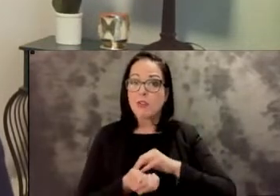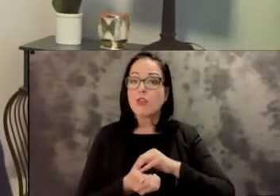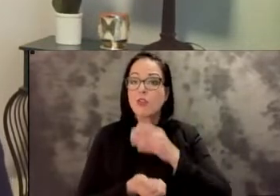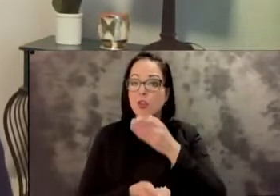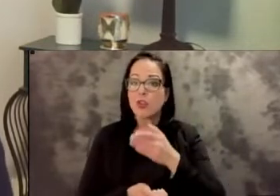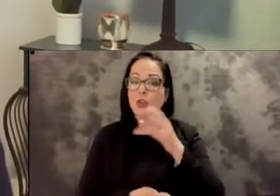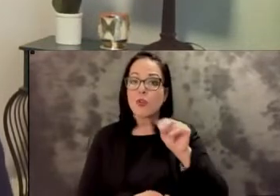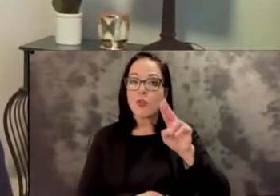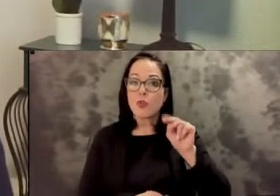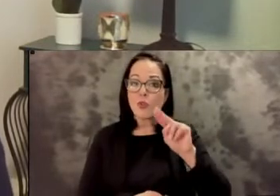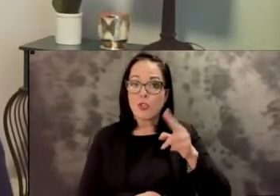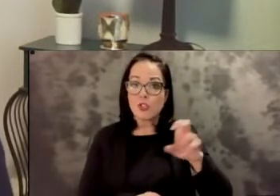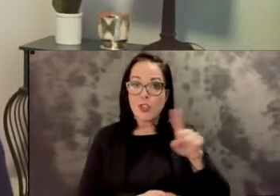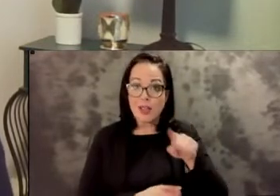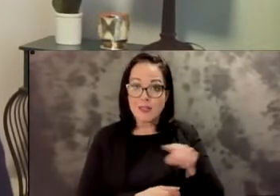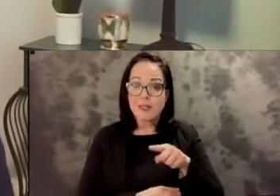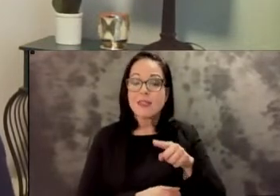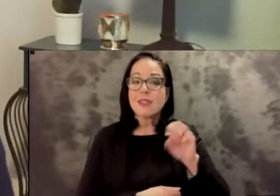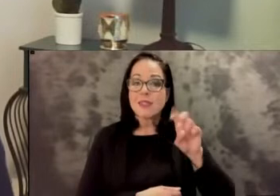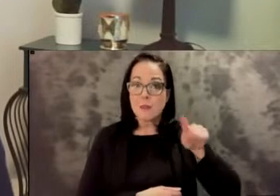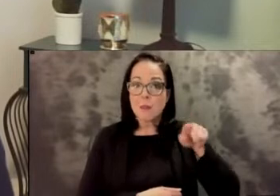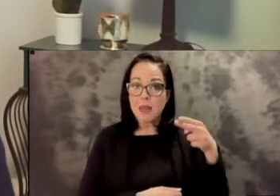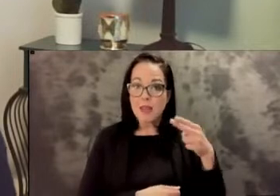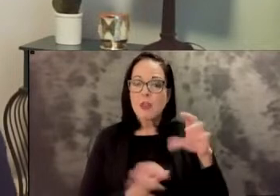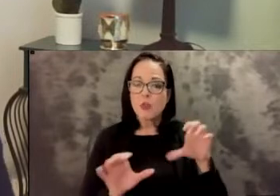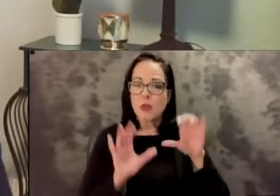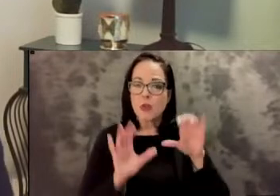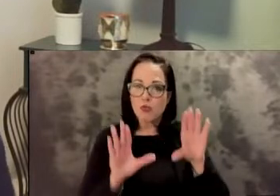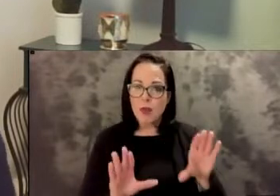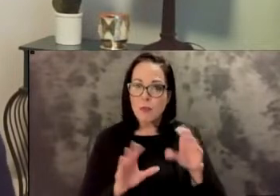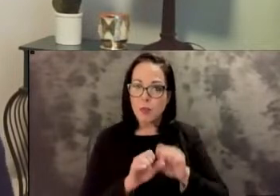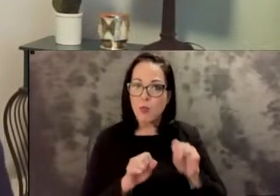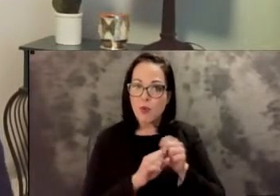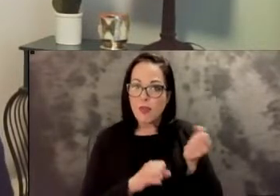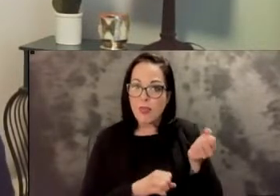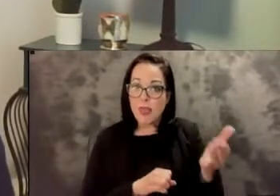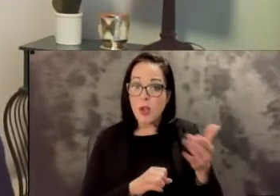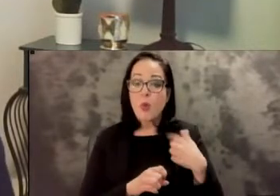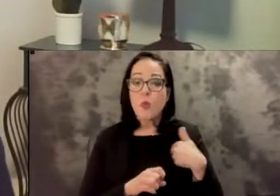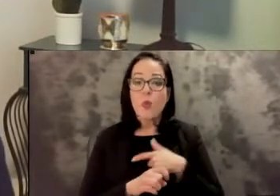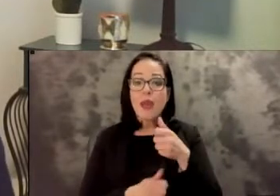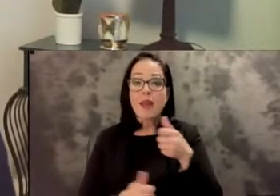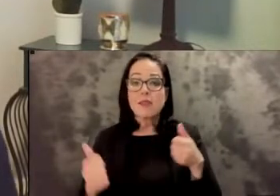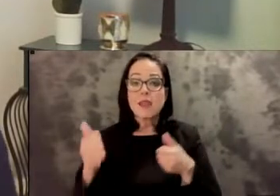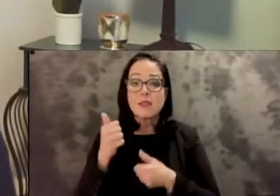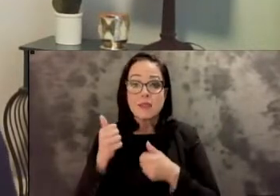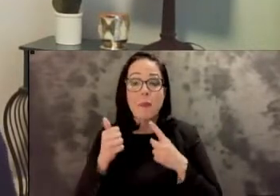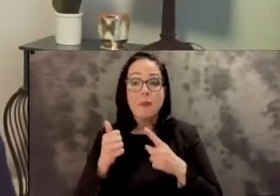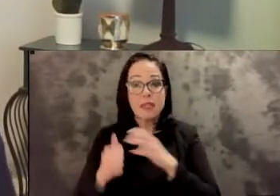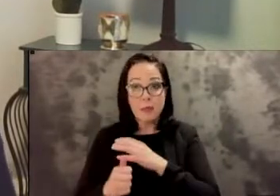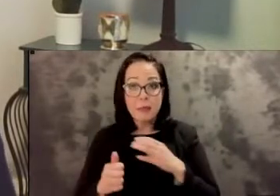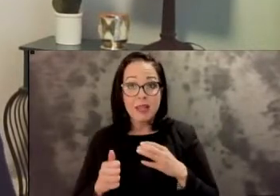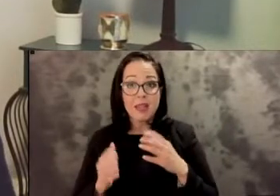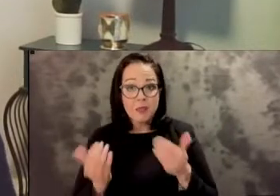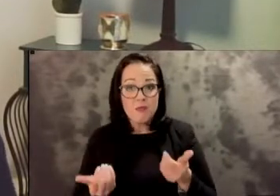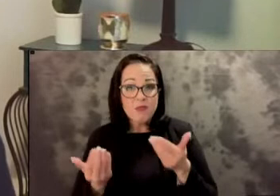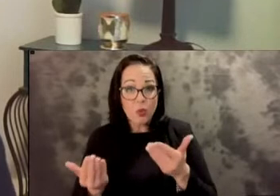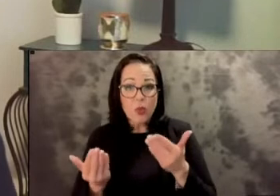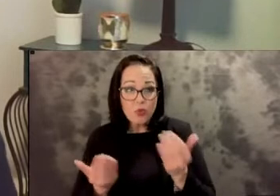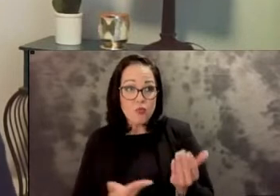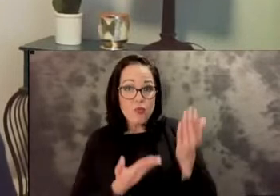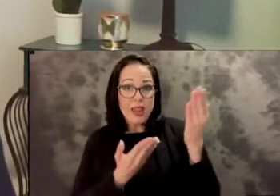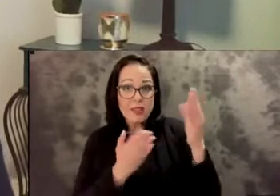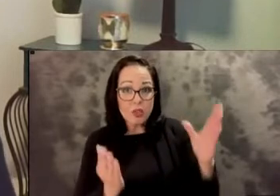a part of that campaign, doing incredible work there. And we as a subcommittee are only raising that point that we should encourage the